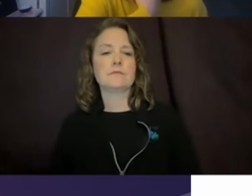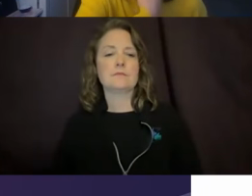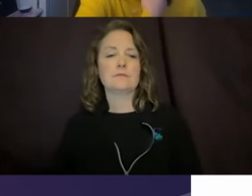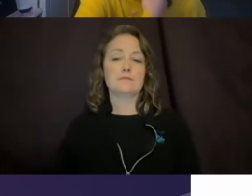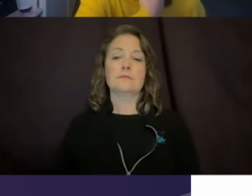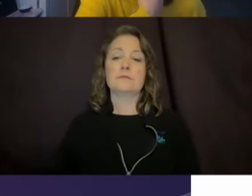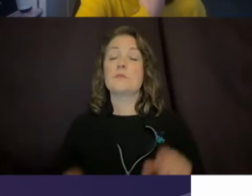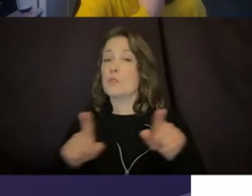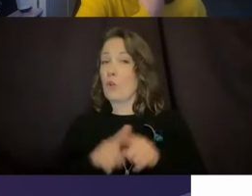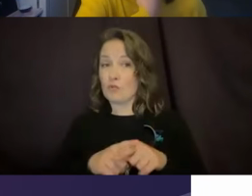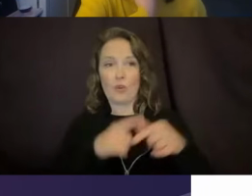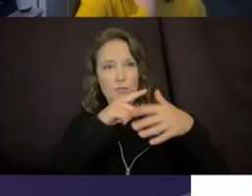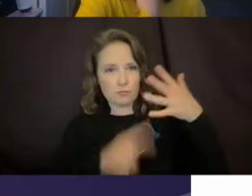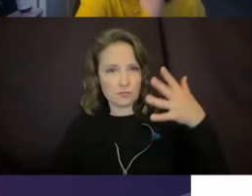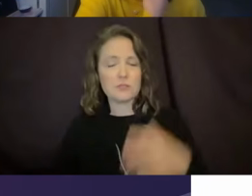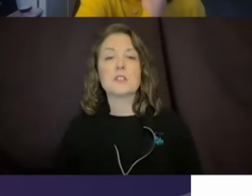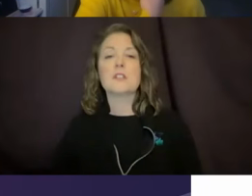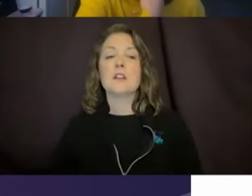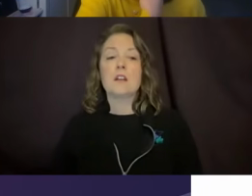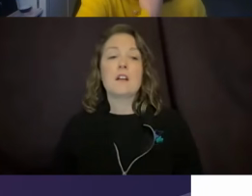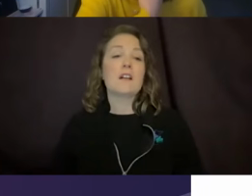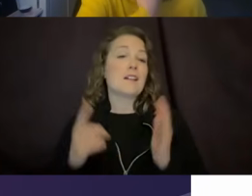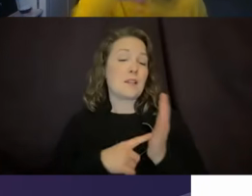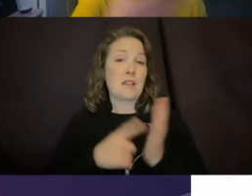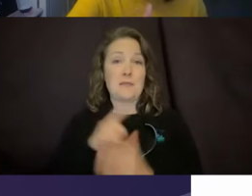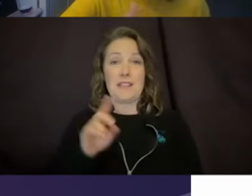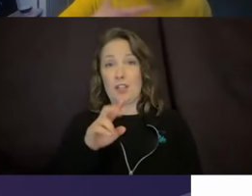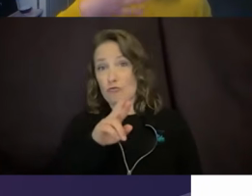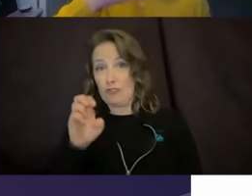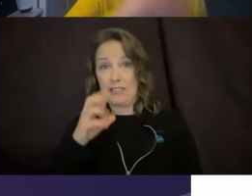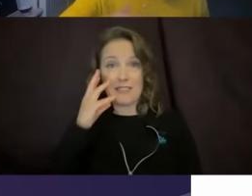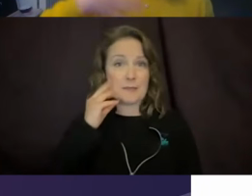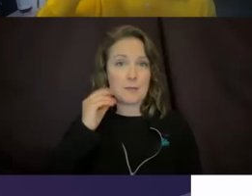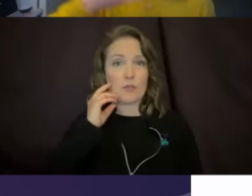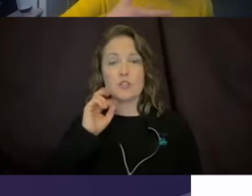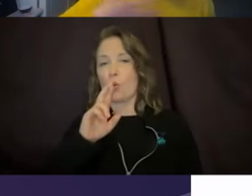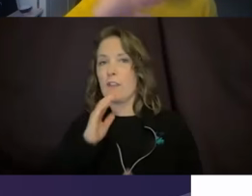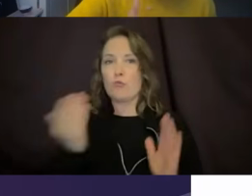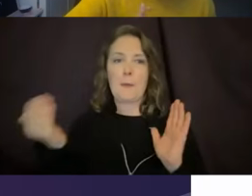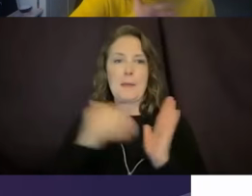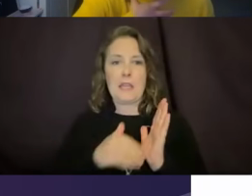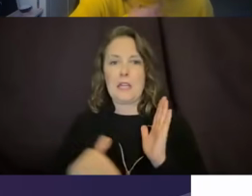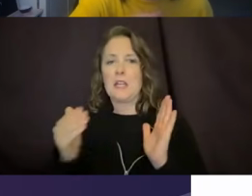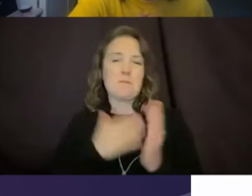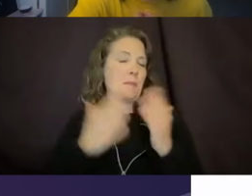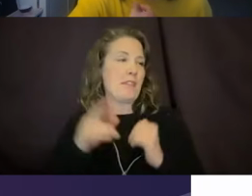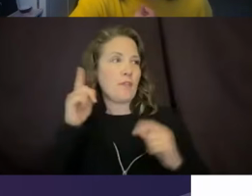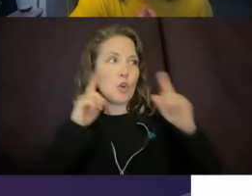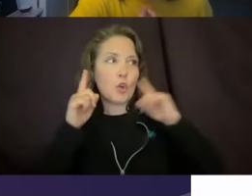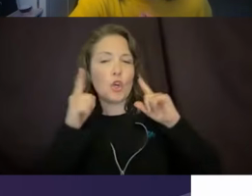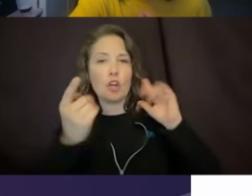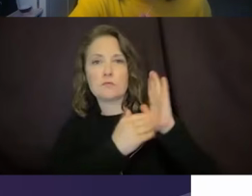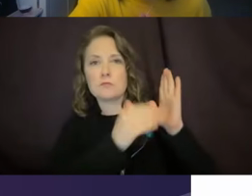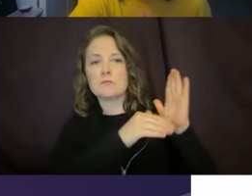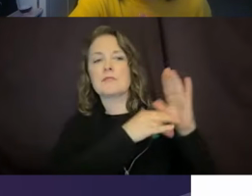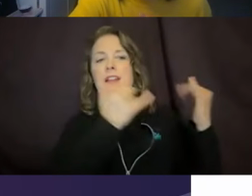screen of re-experiencing, maybe repetitive talk or play. So maybe they're repeating something that they heard over and over and over again. Maybe they